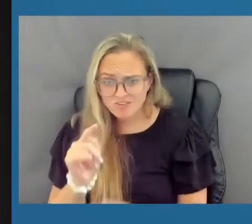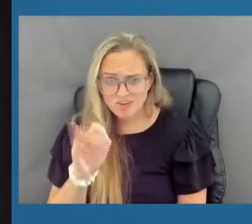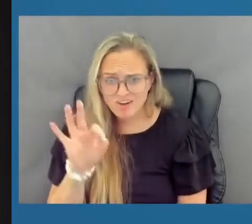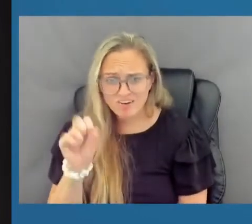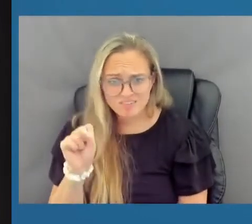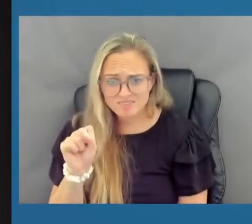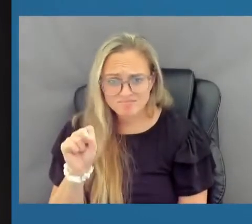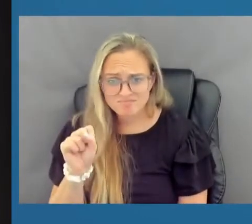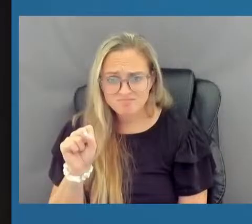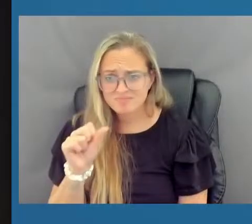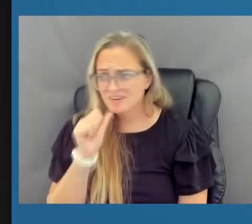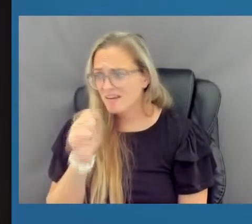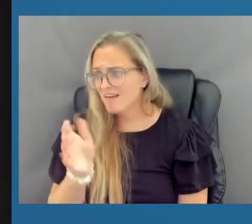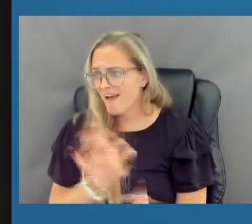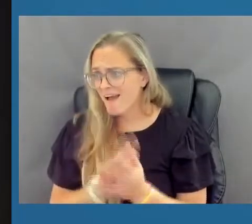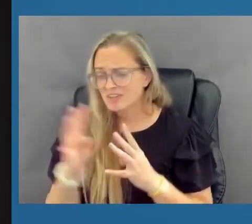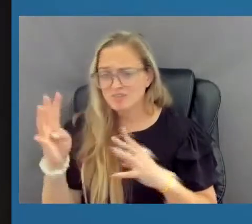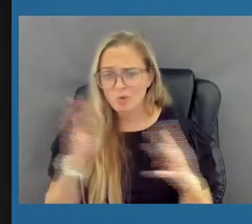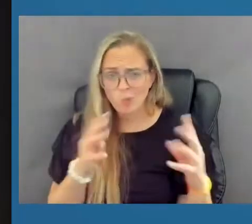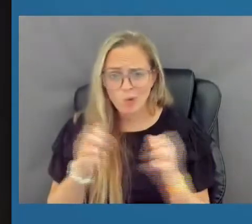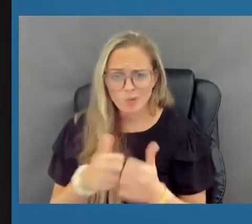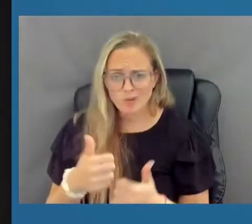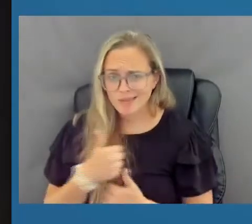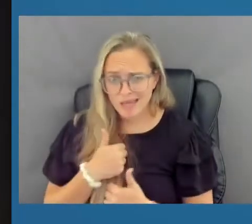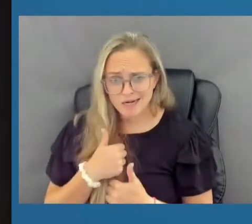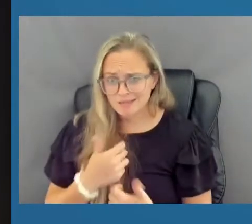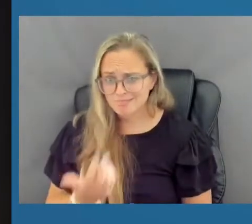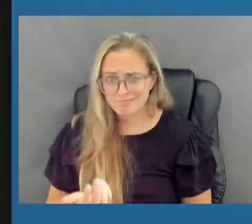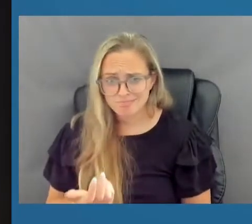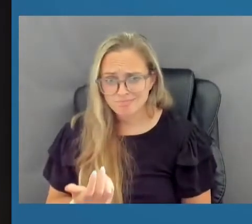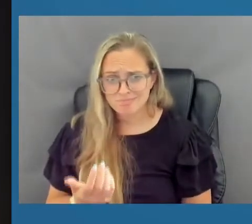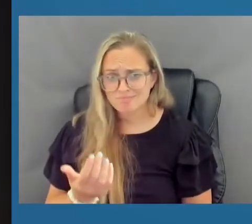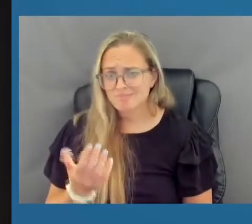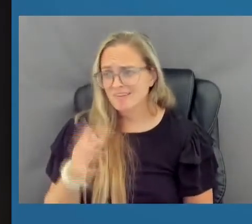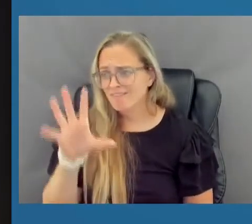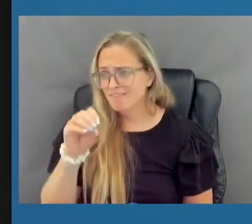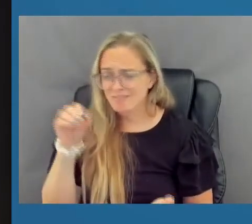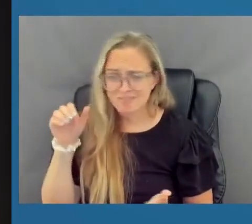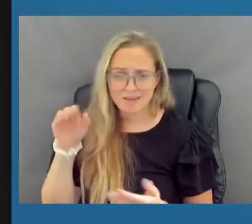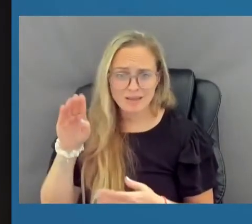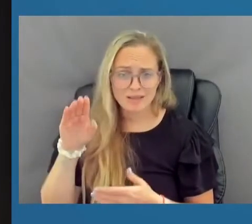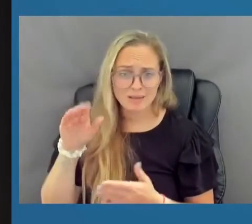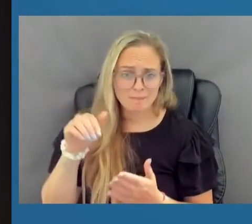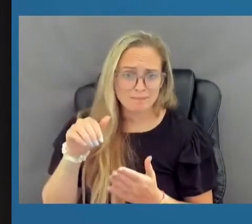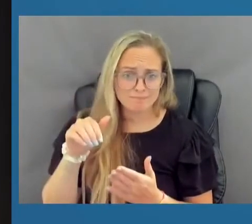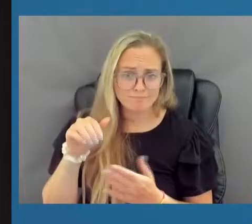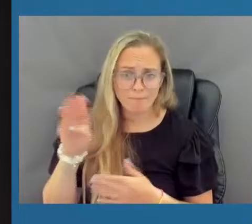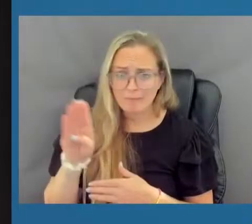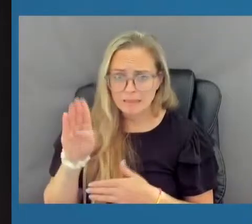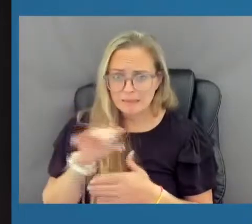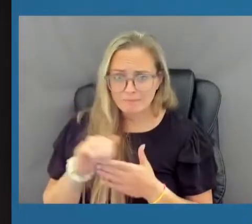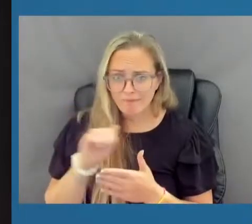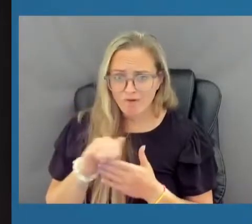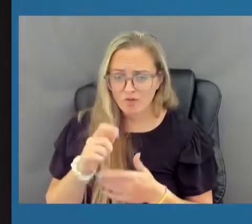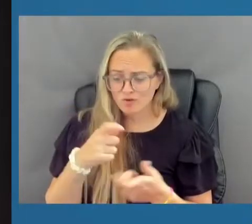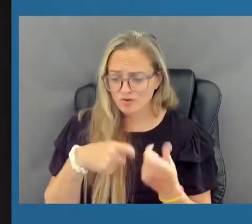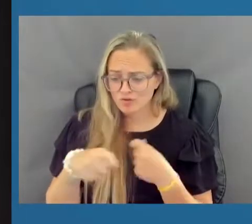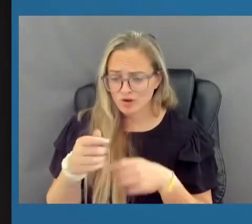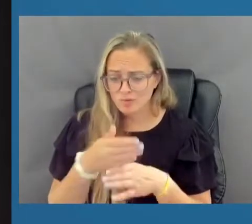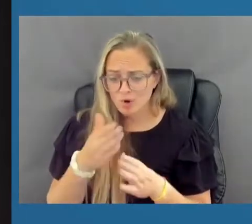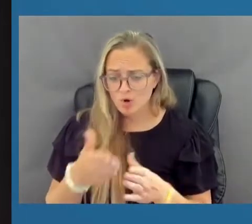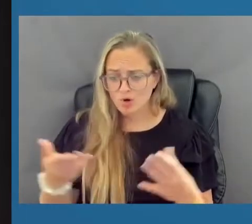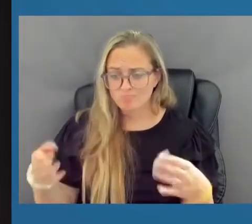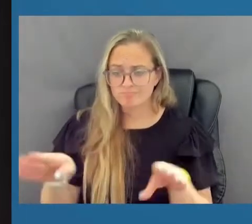They didn't ask to go to war with Canada, a $50 billion trading partner, and they've basically closed their doors